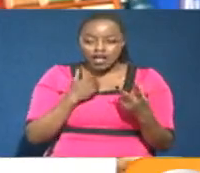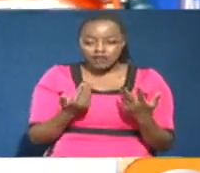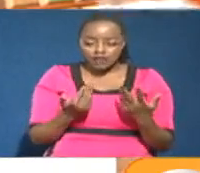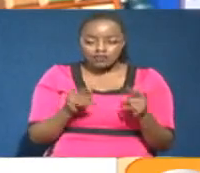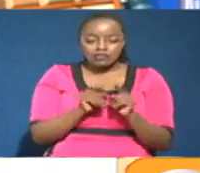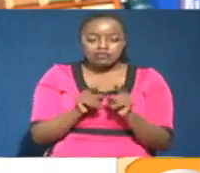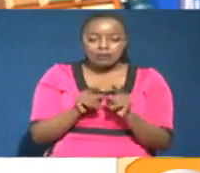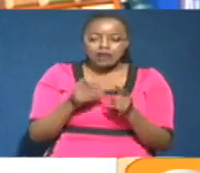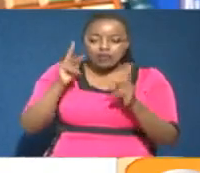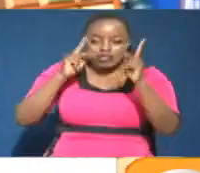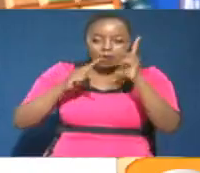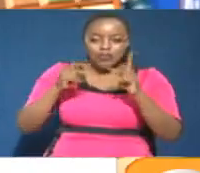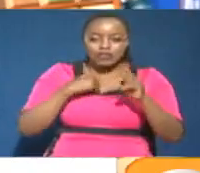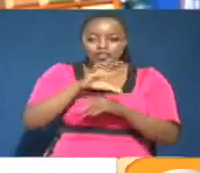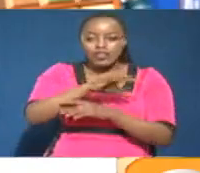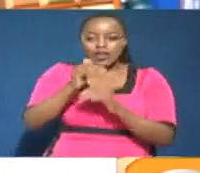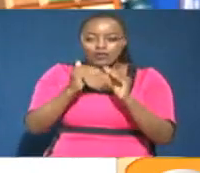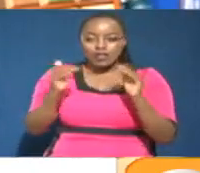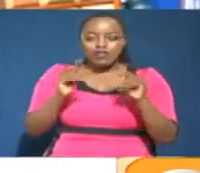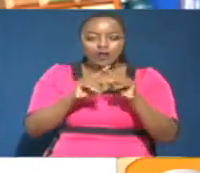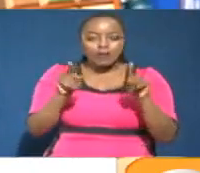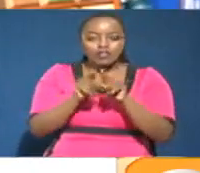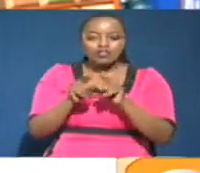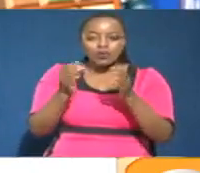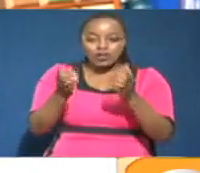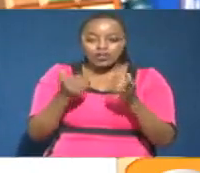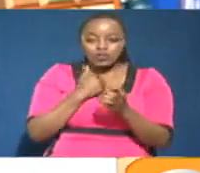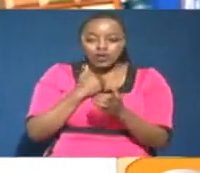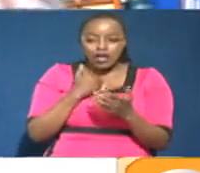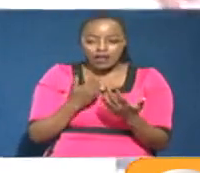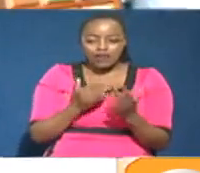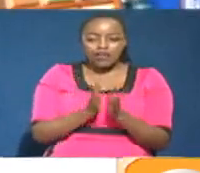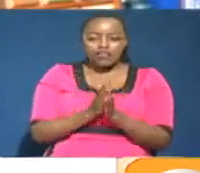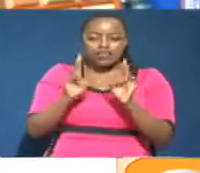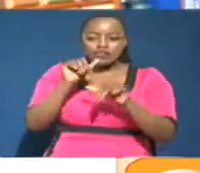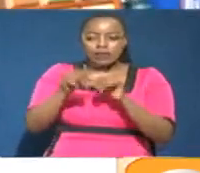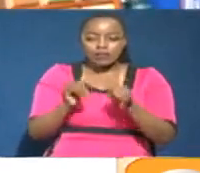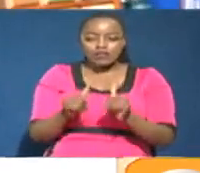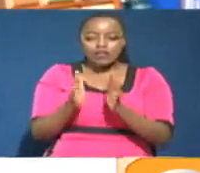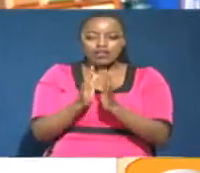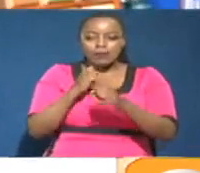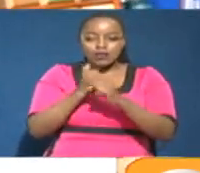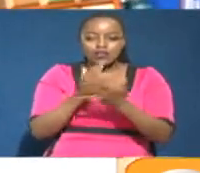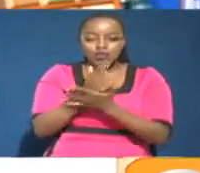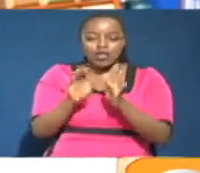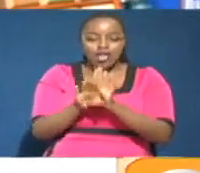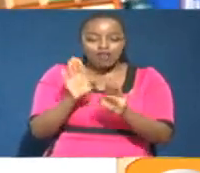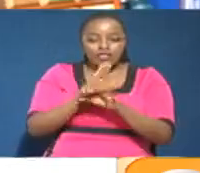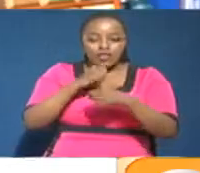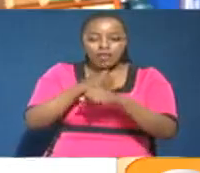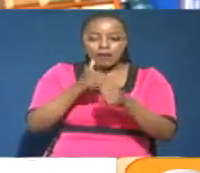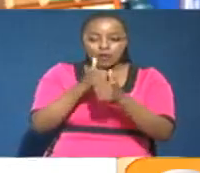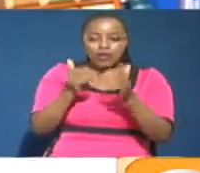and professionals at the county level, but ideally we need to stem the issue of enforcement and make sure that everything is being done structurally,